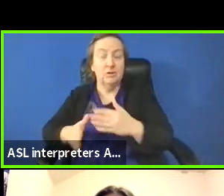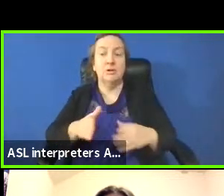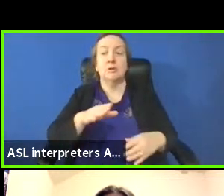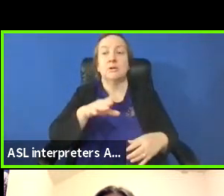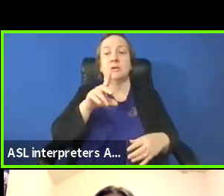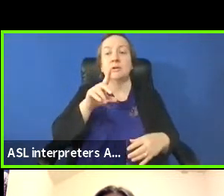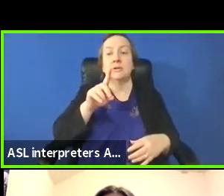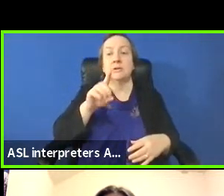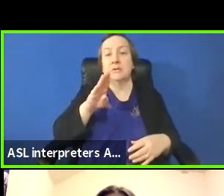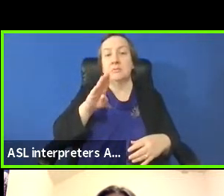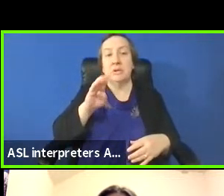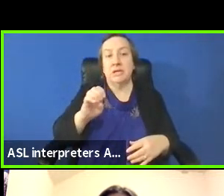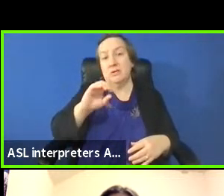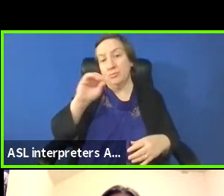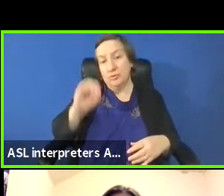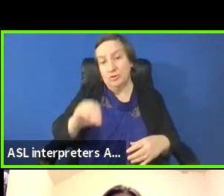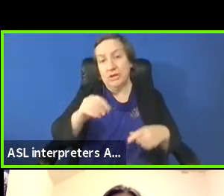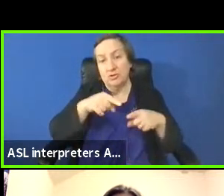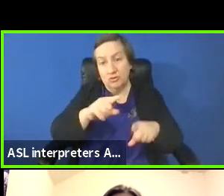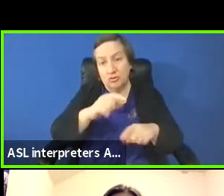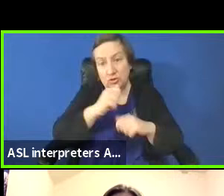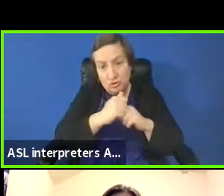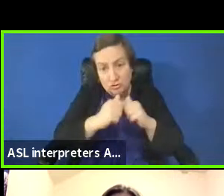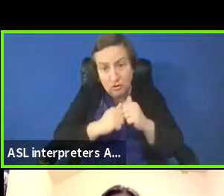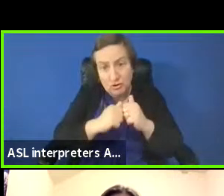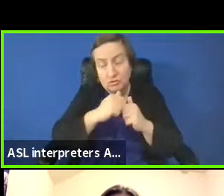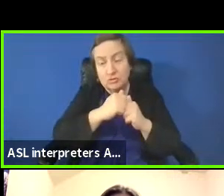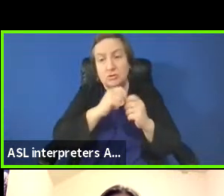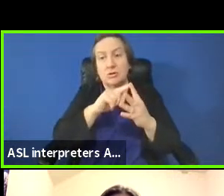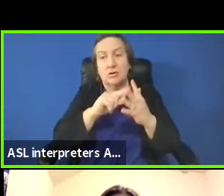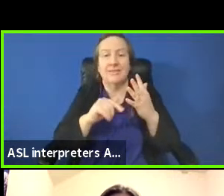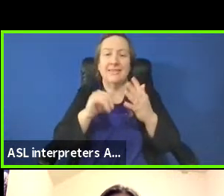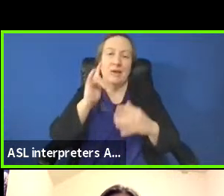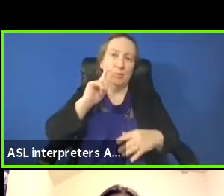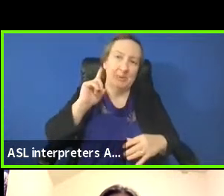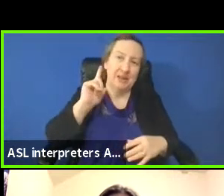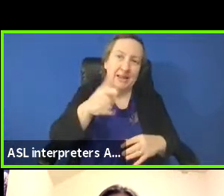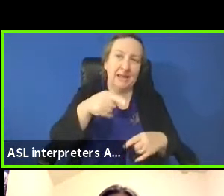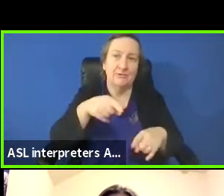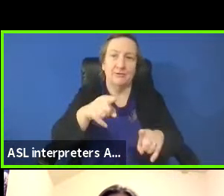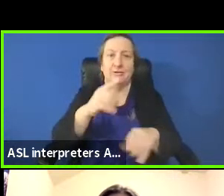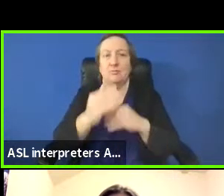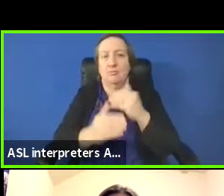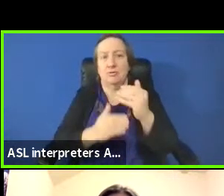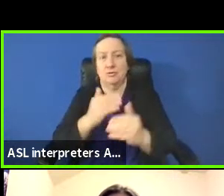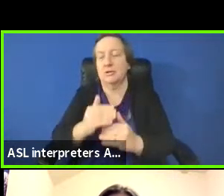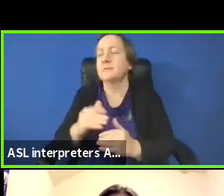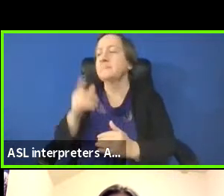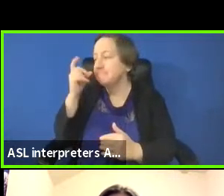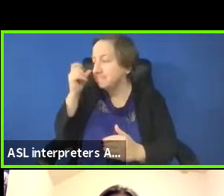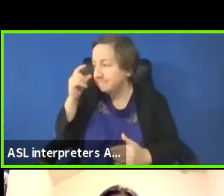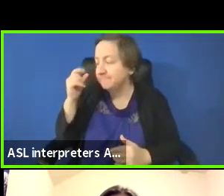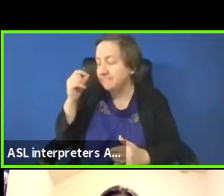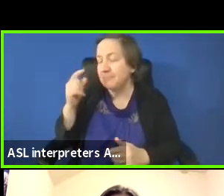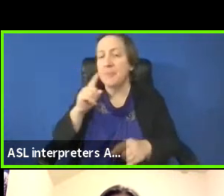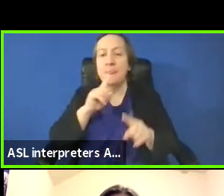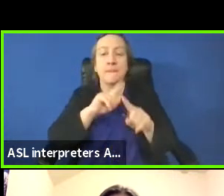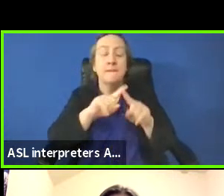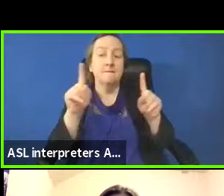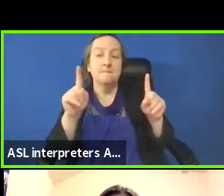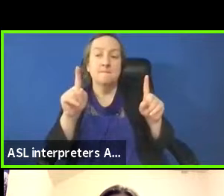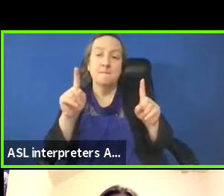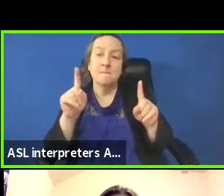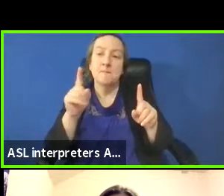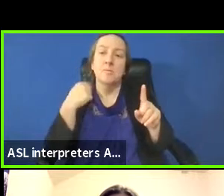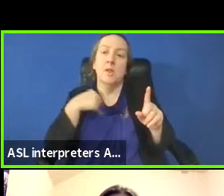DBE percentages during construction. Mm-hmm. Those things are going to come later in the process. Sure. But